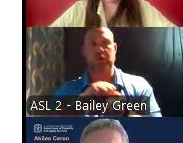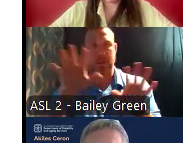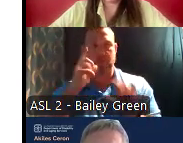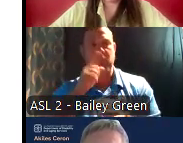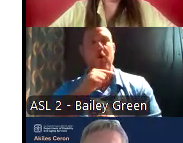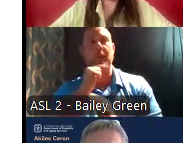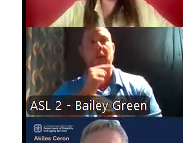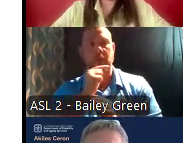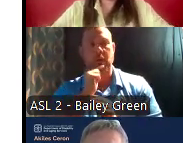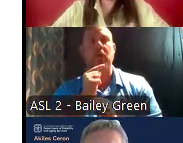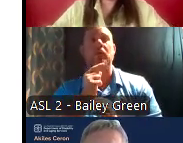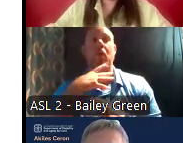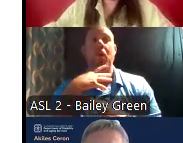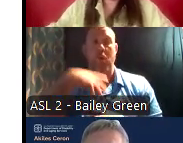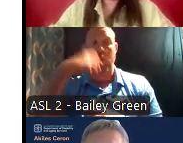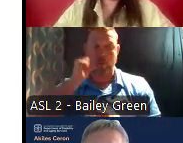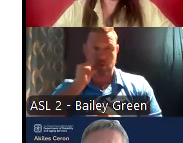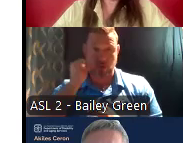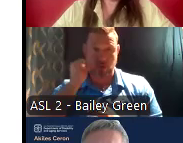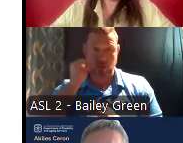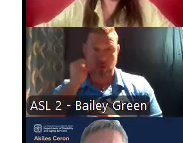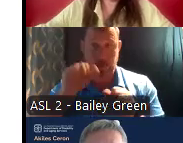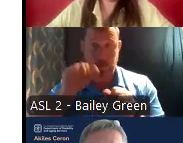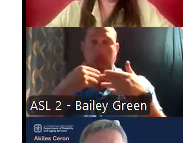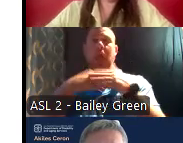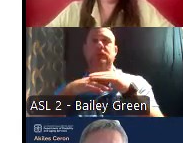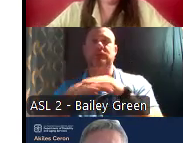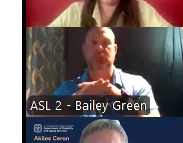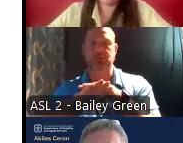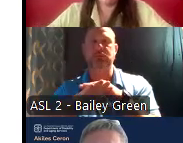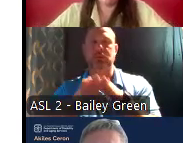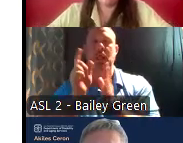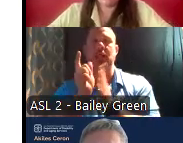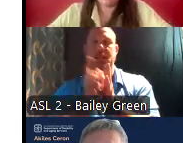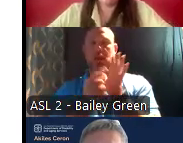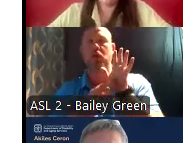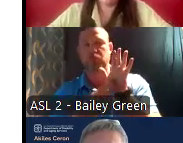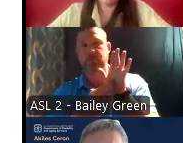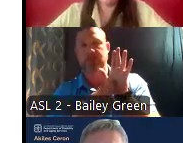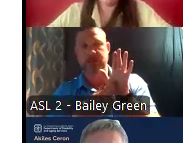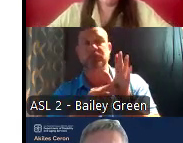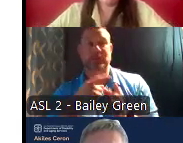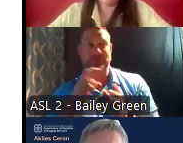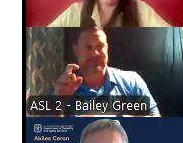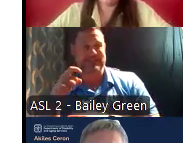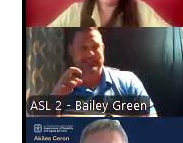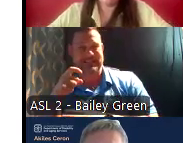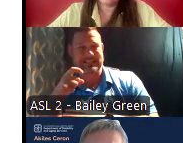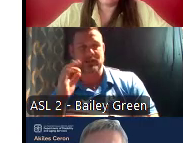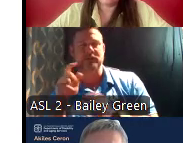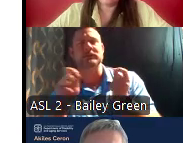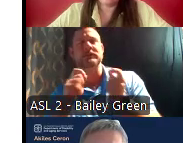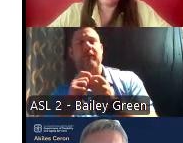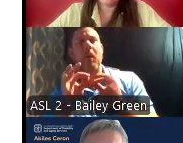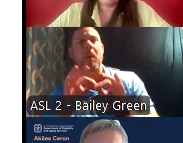so that older adults are able to access legal representation when needed. And this is particularly